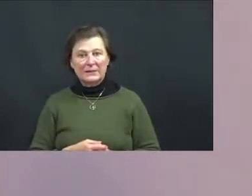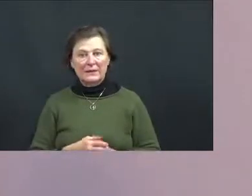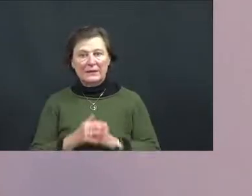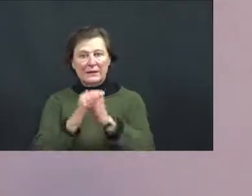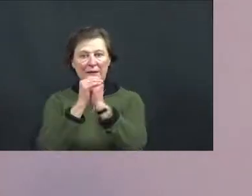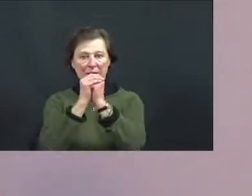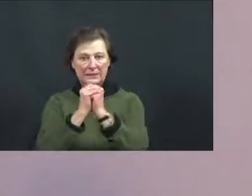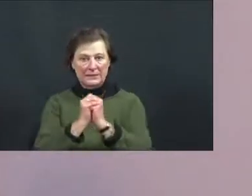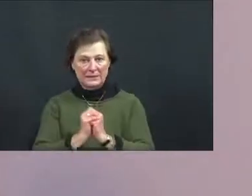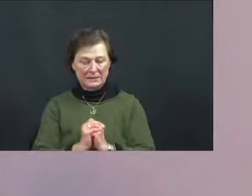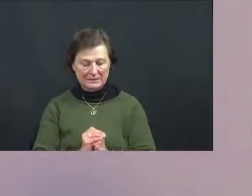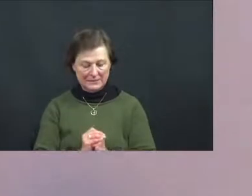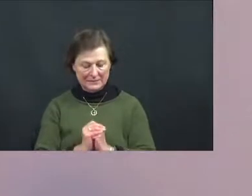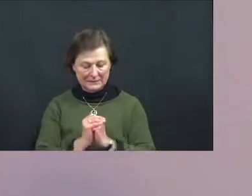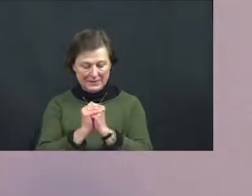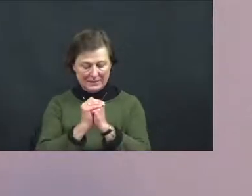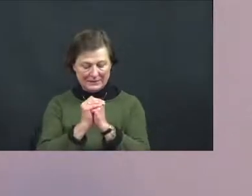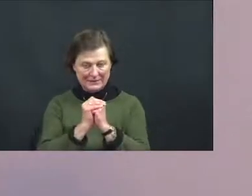Amen.